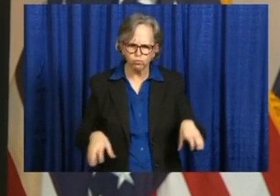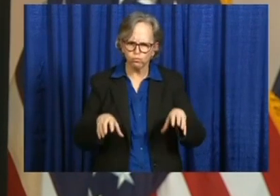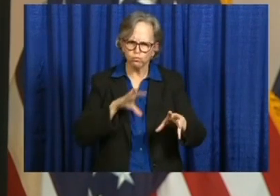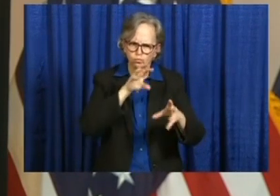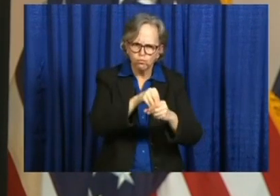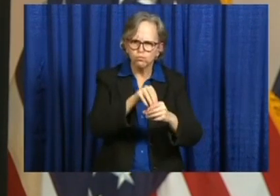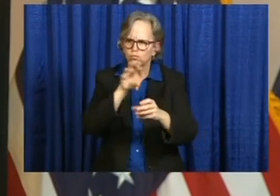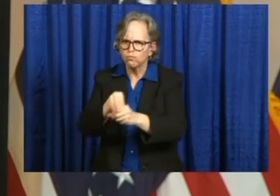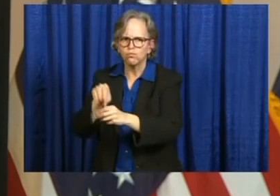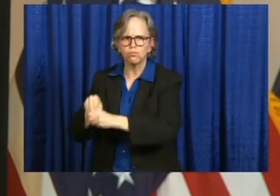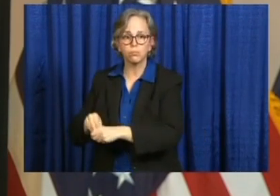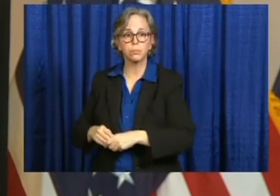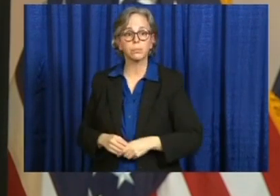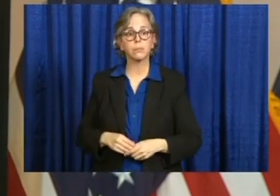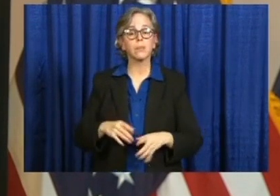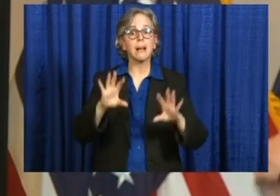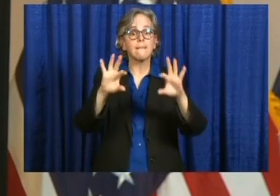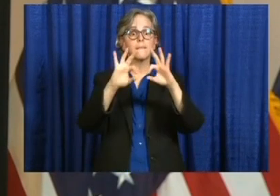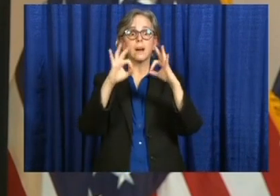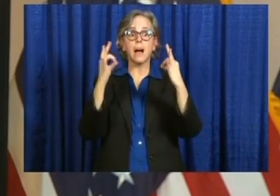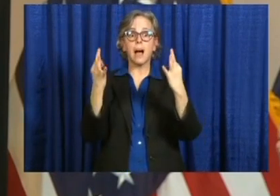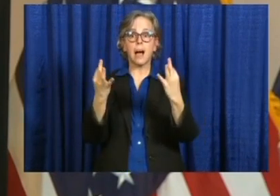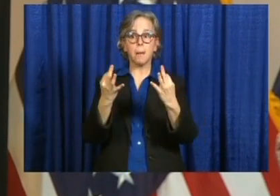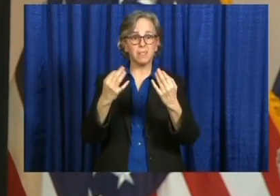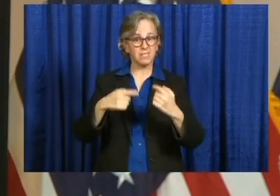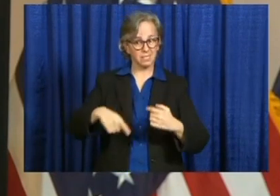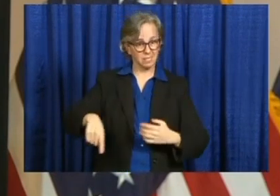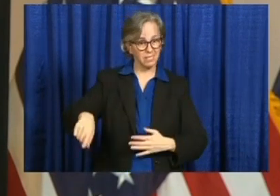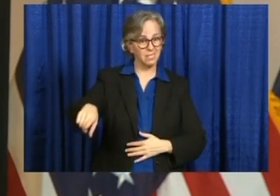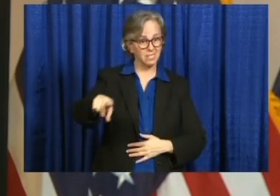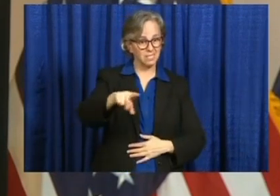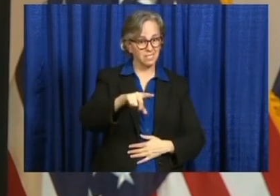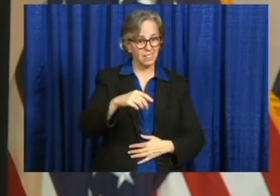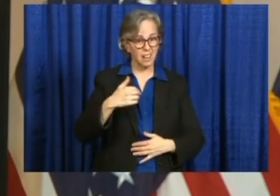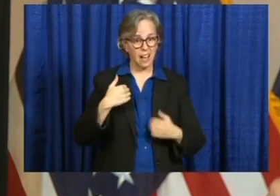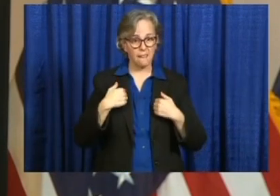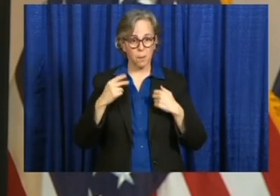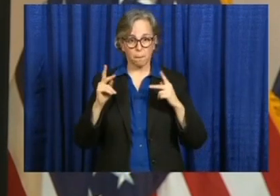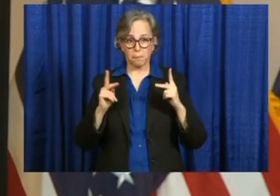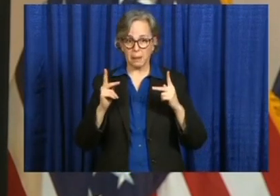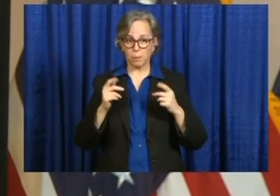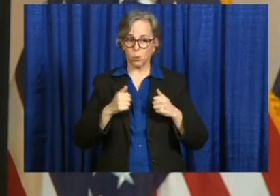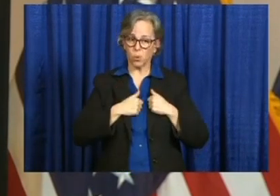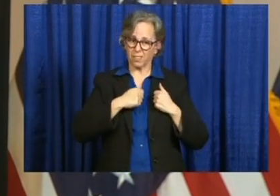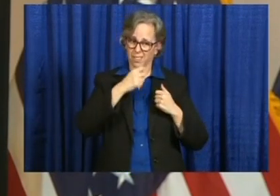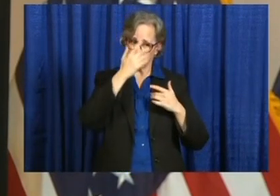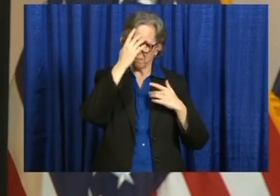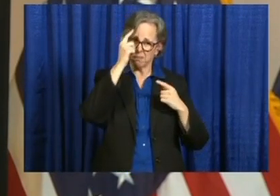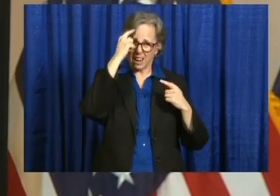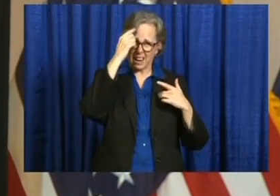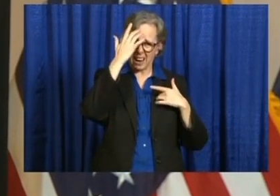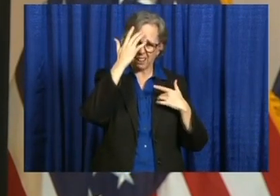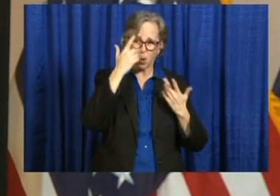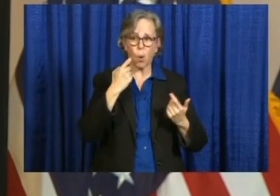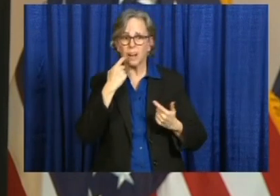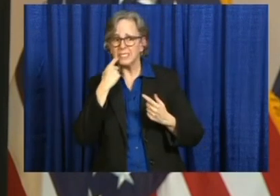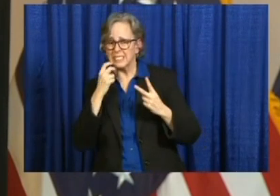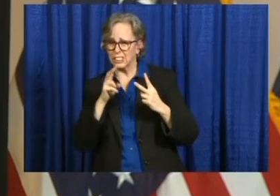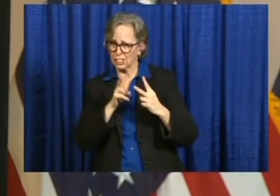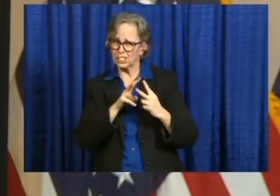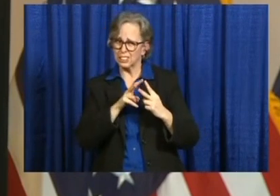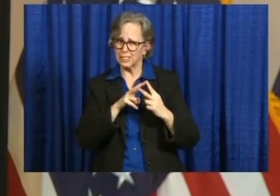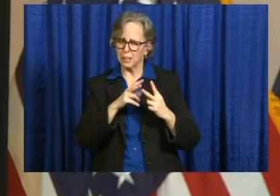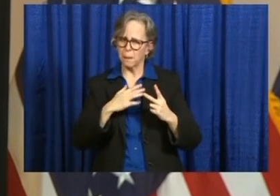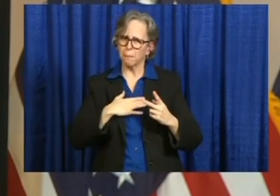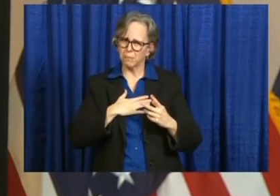for the families of people living with mental illness and addiction, I urge you to stay connected to your support groups as